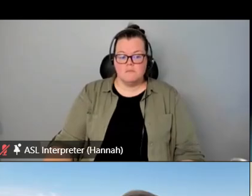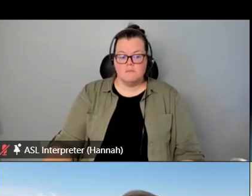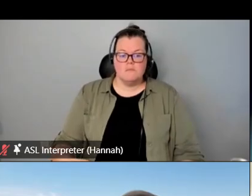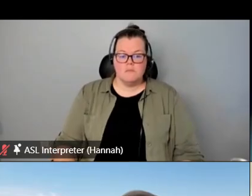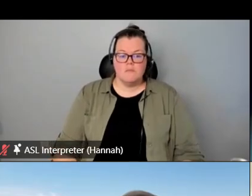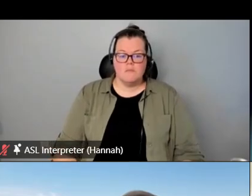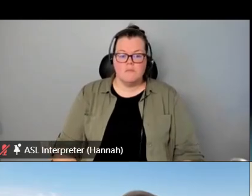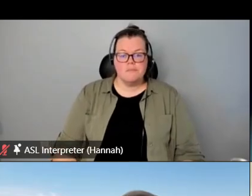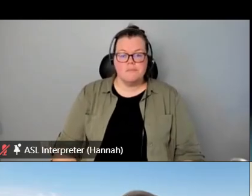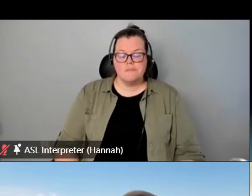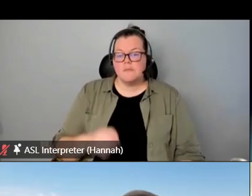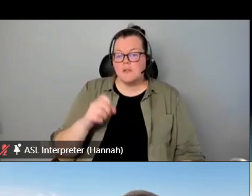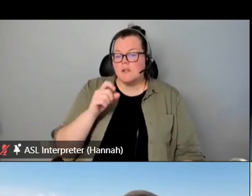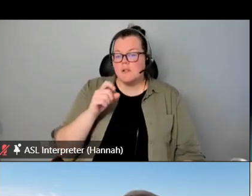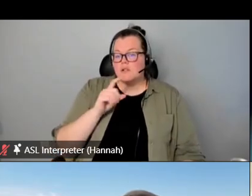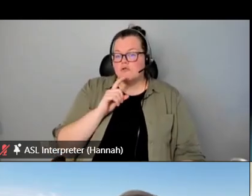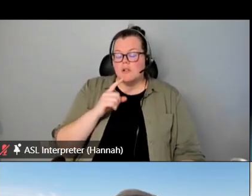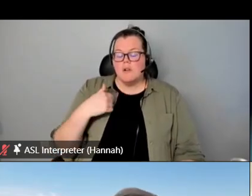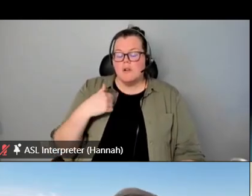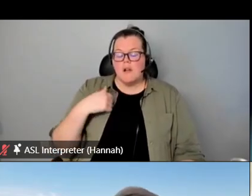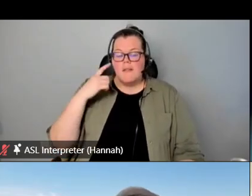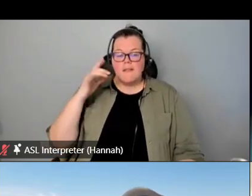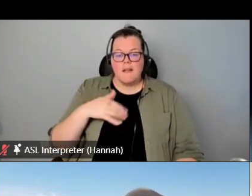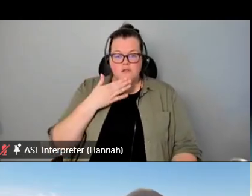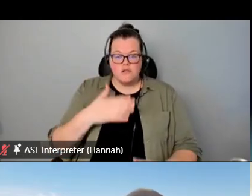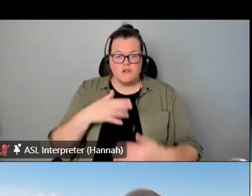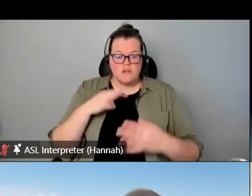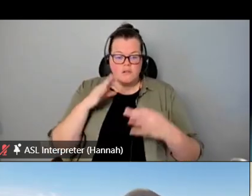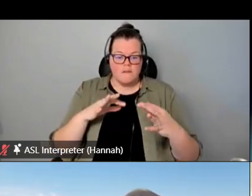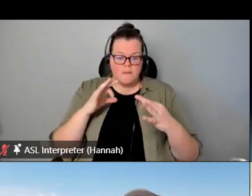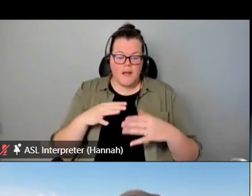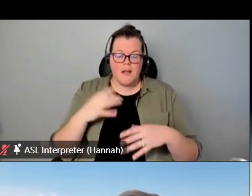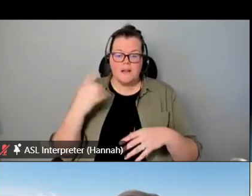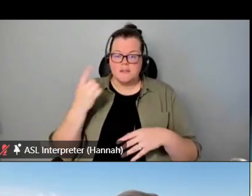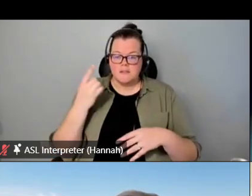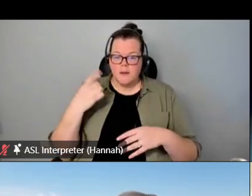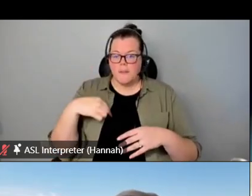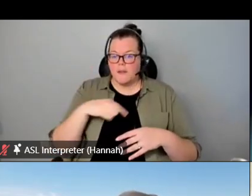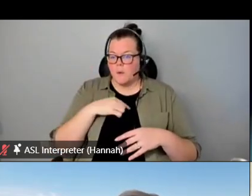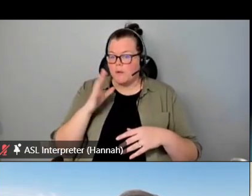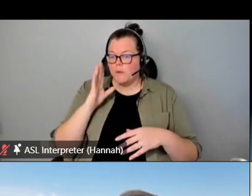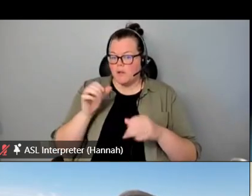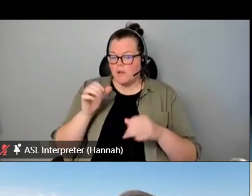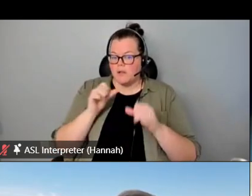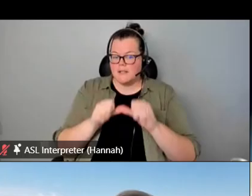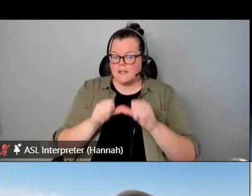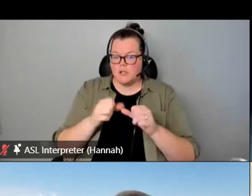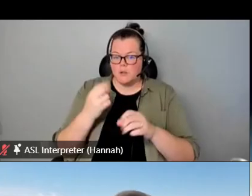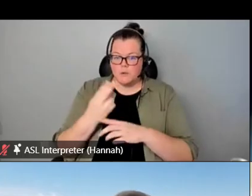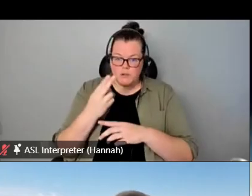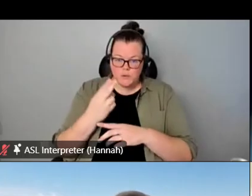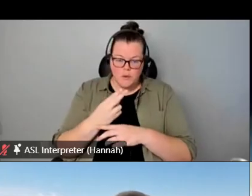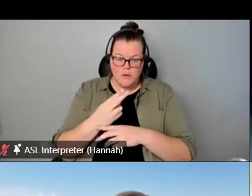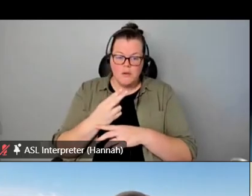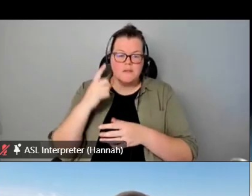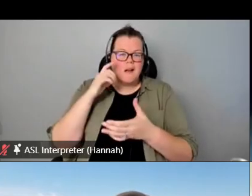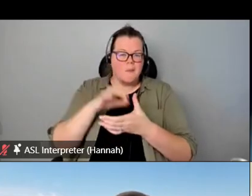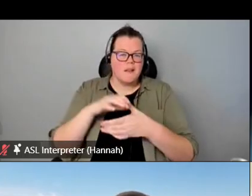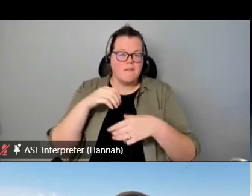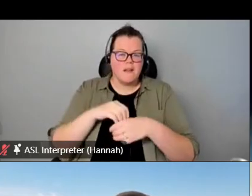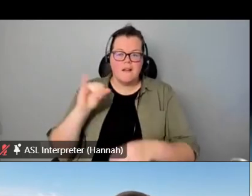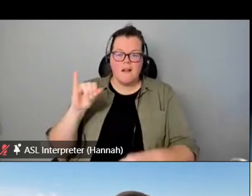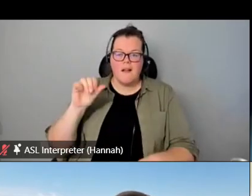Sure, and I think this is Mike, and I think that's good feedback, Luis. That's something I think that we'll continue to utilize. I believe it's in the IL philosophy